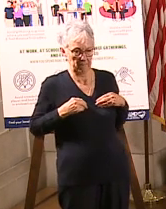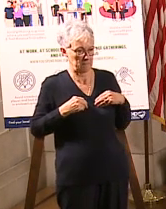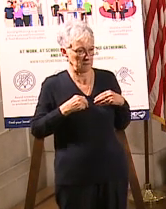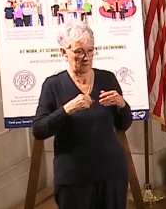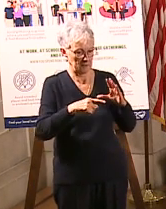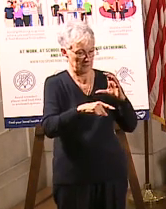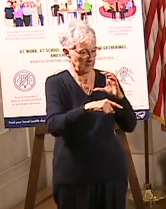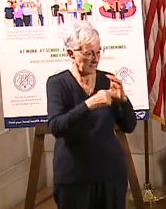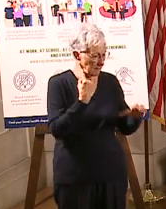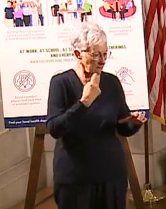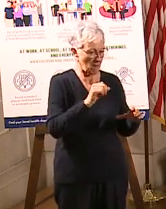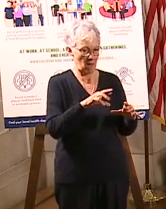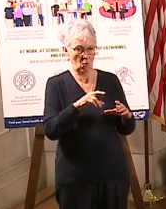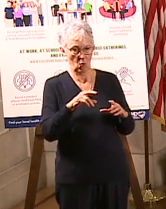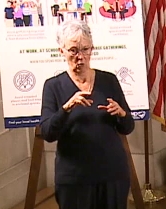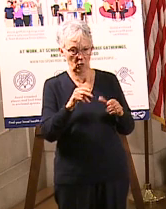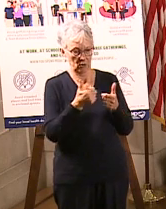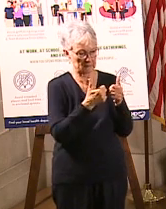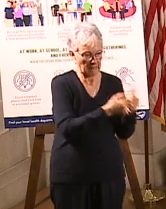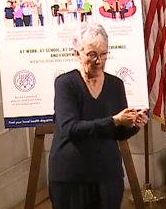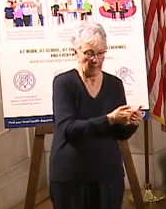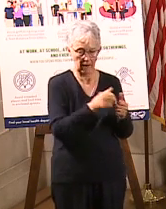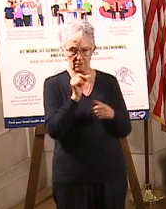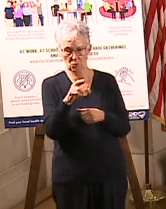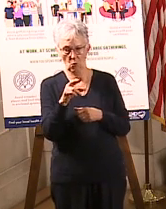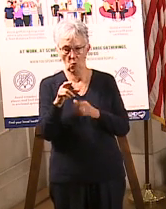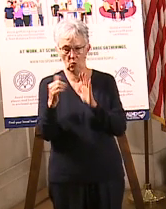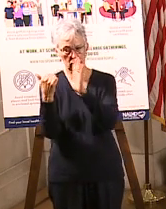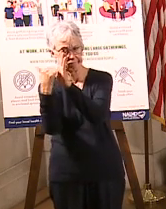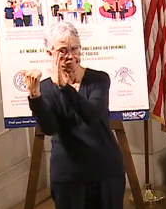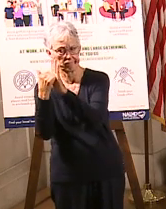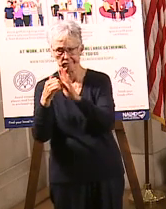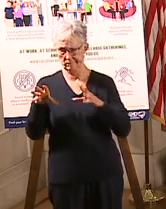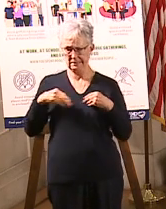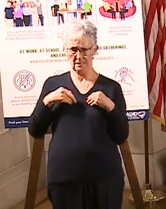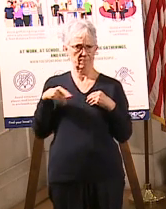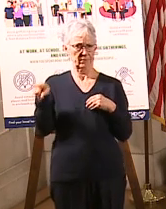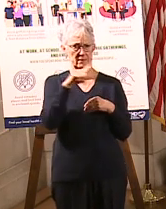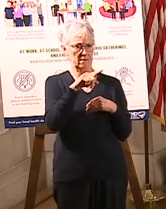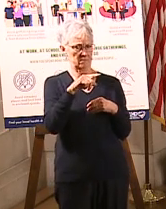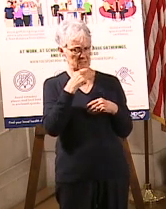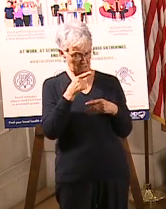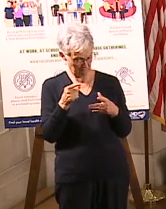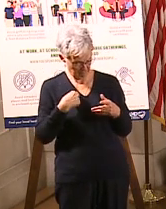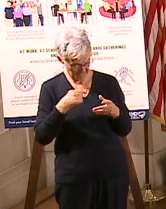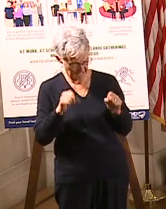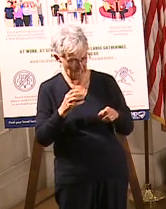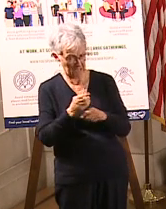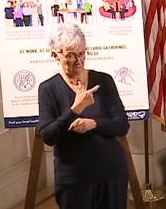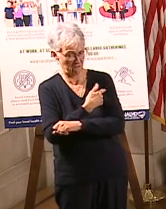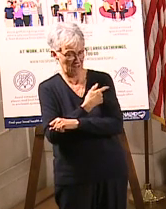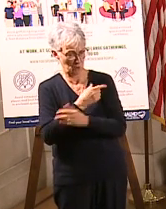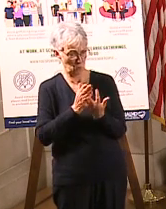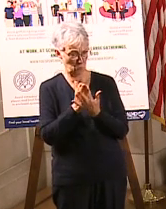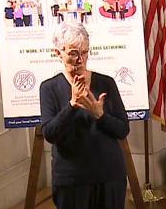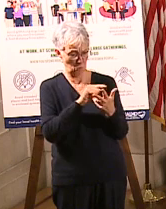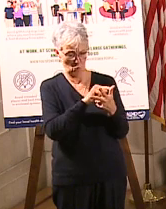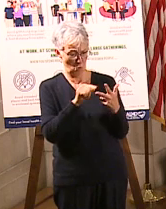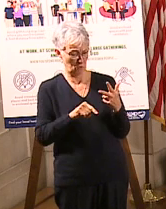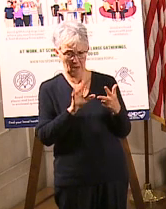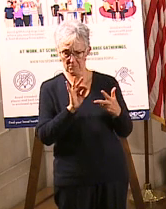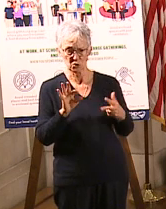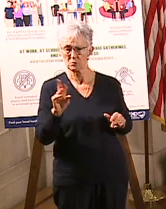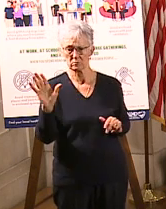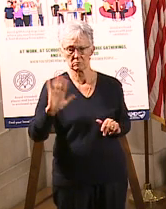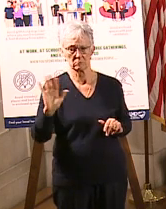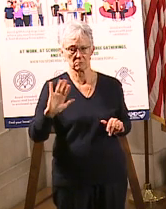information, because that's not how this official vaccine process works. The official process is run through the Health and Human Services, and talk